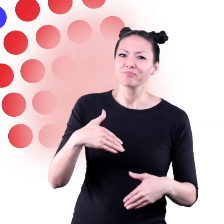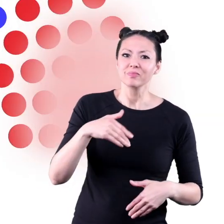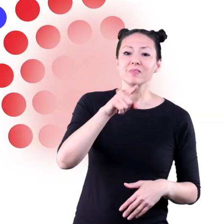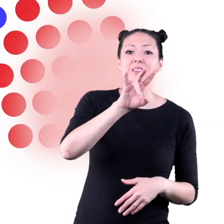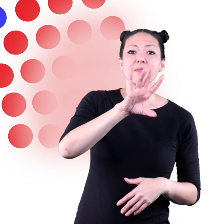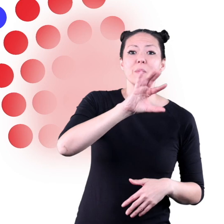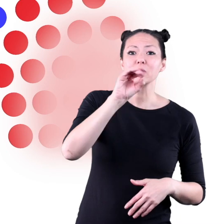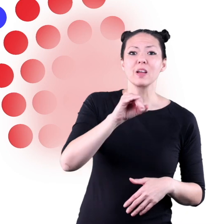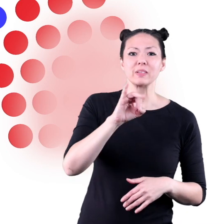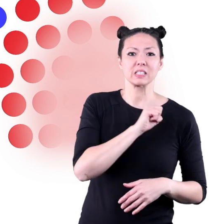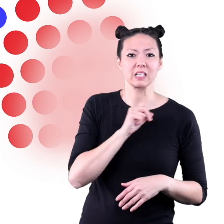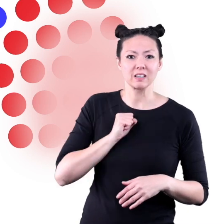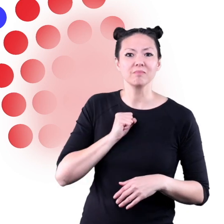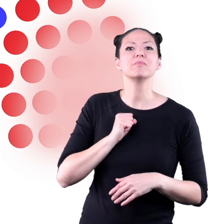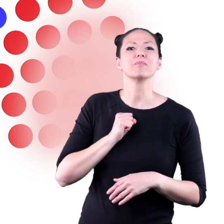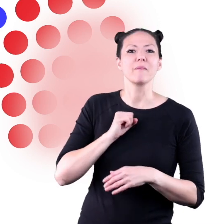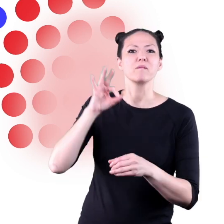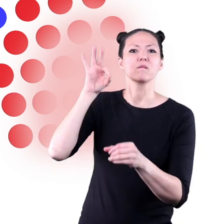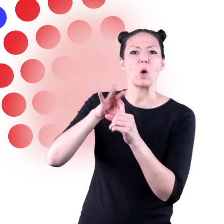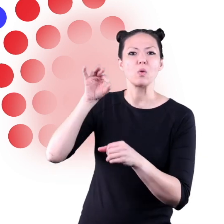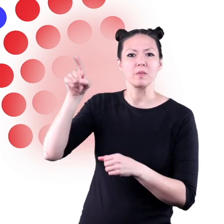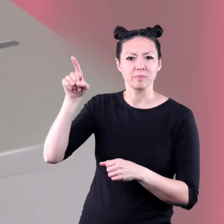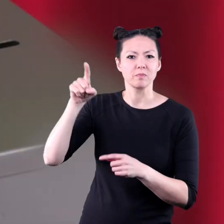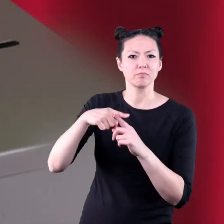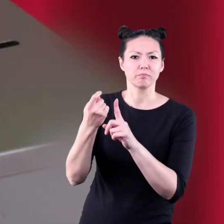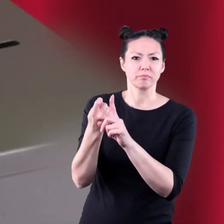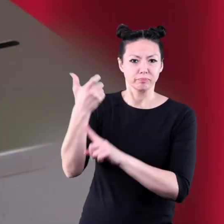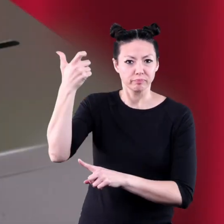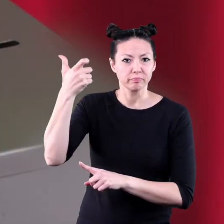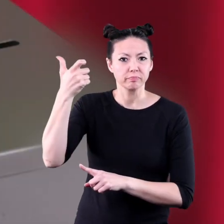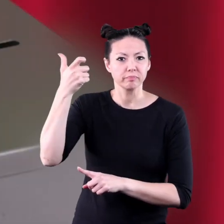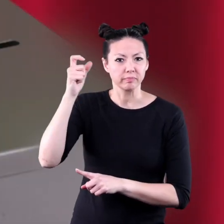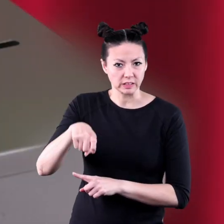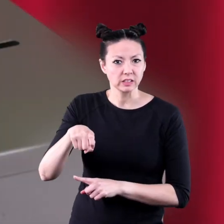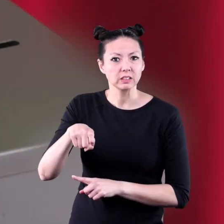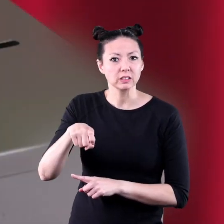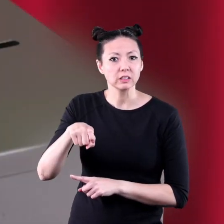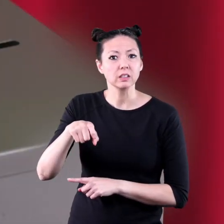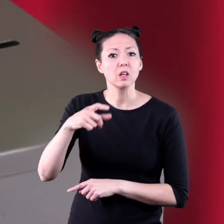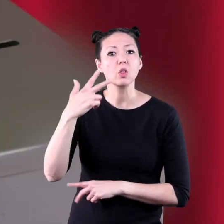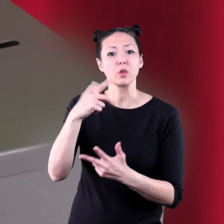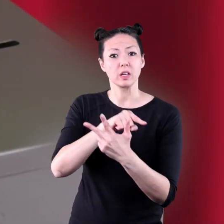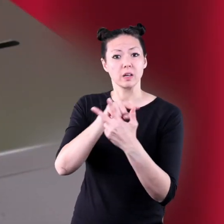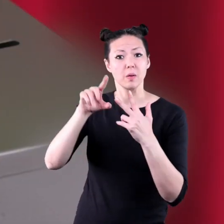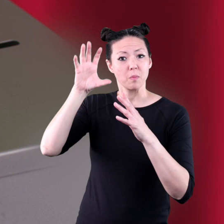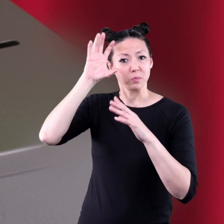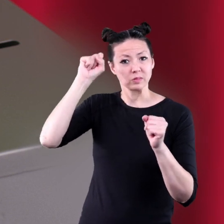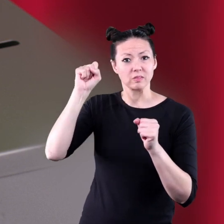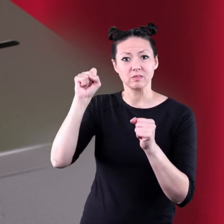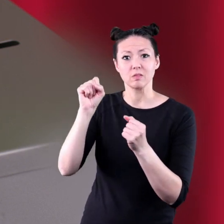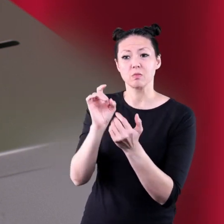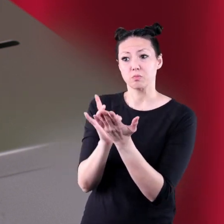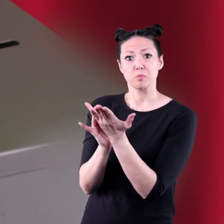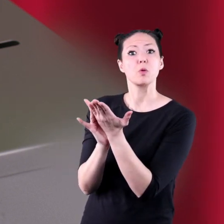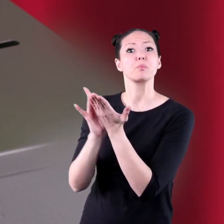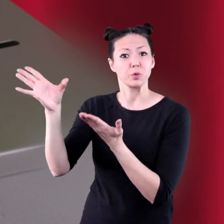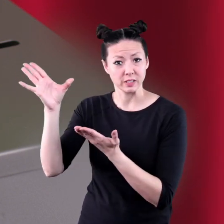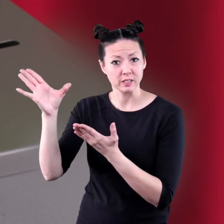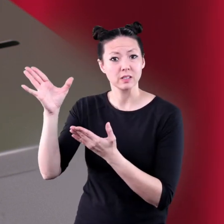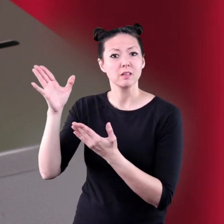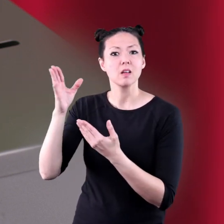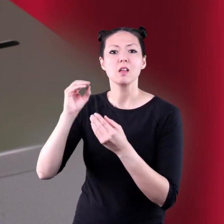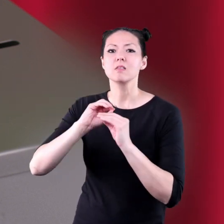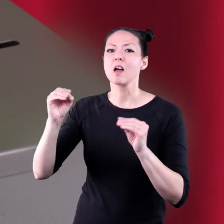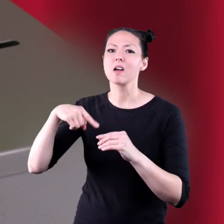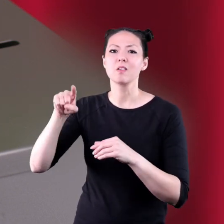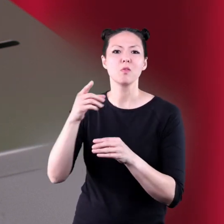Senate has to vote for him to be removed. Even though those 3 presidents were all impeached, none of them received enough votes to